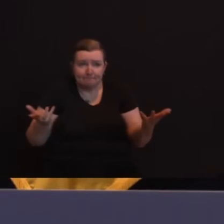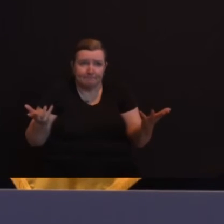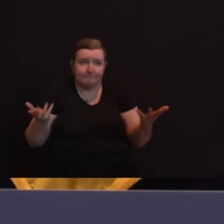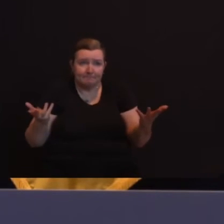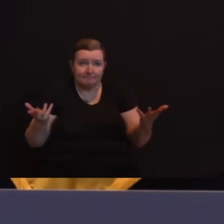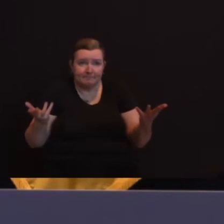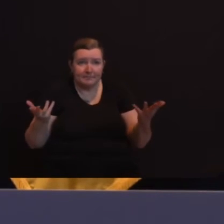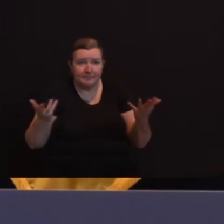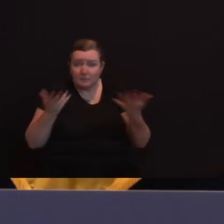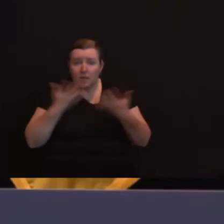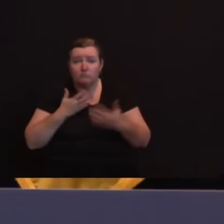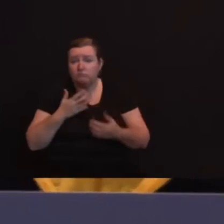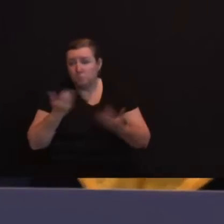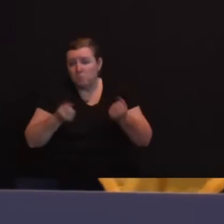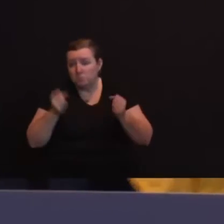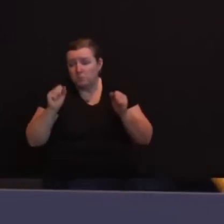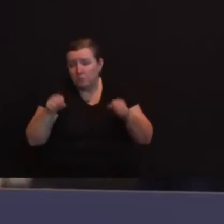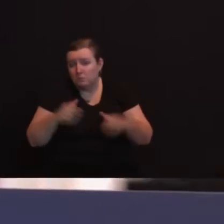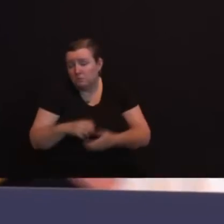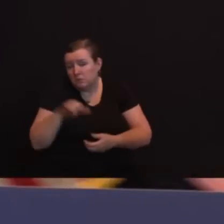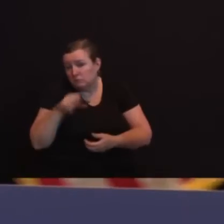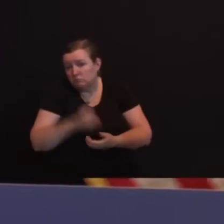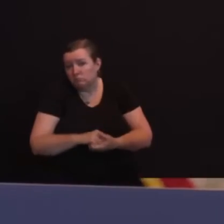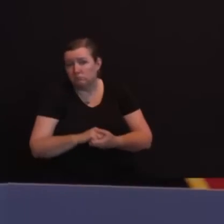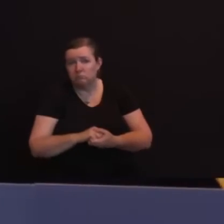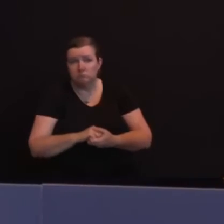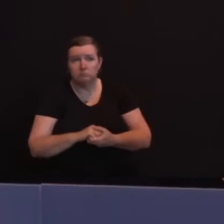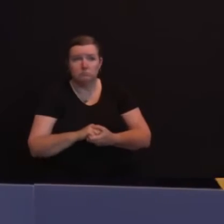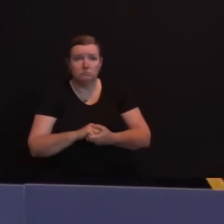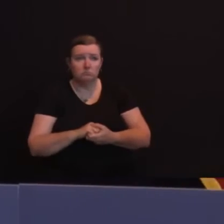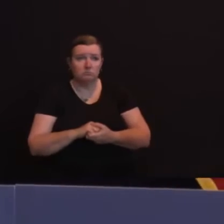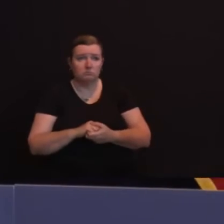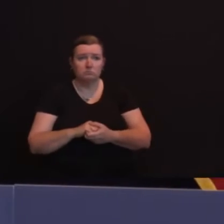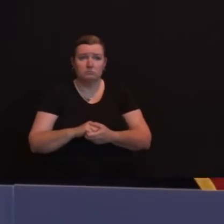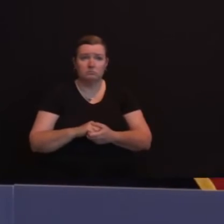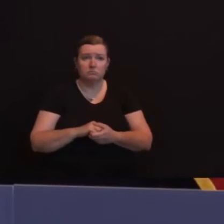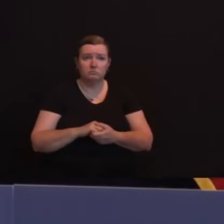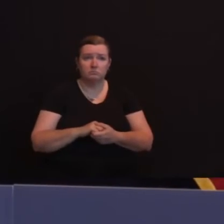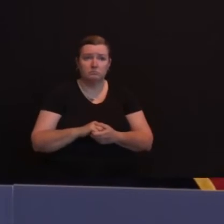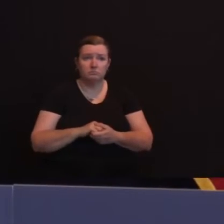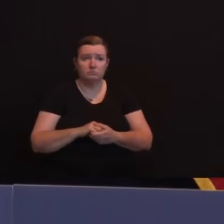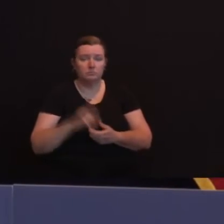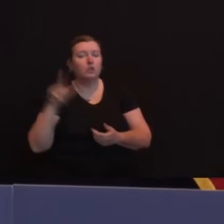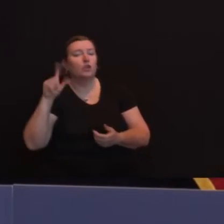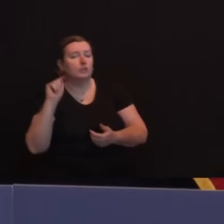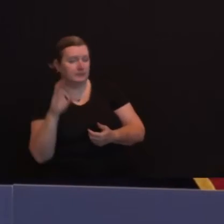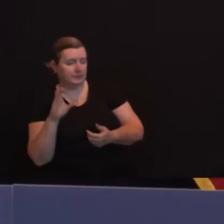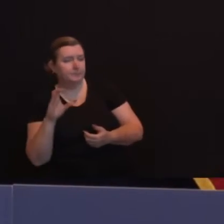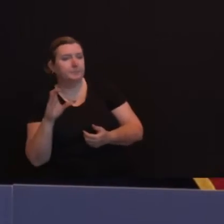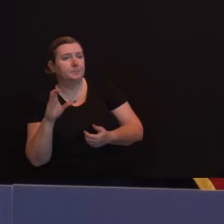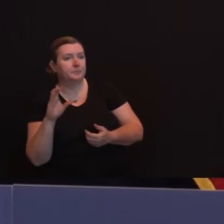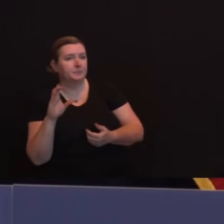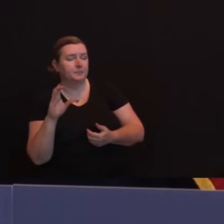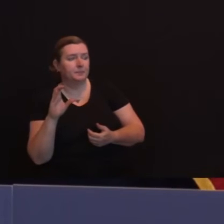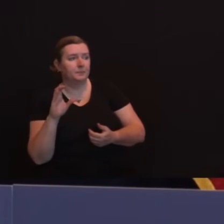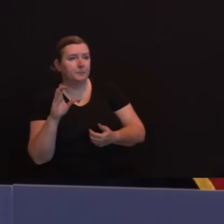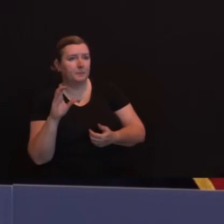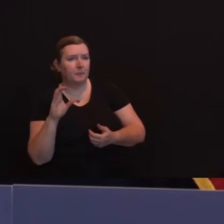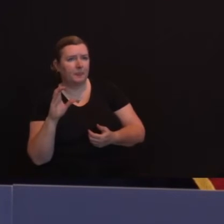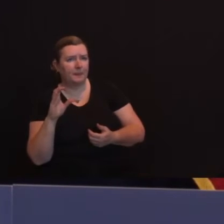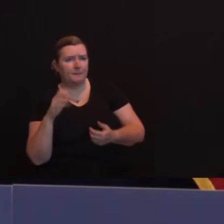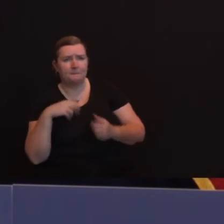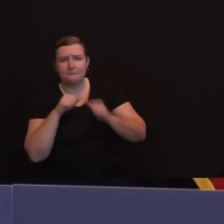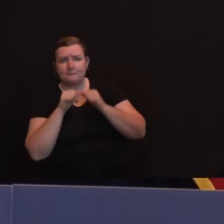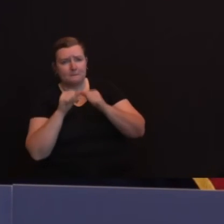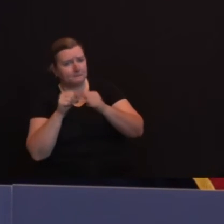more color on either of those? Well, on long-term care, we're in constant communication with the long-term care